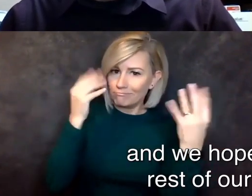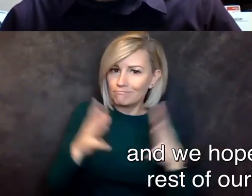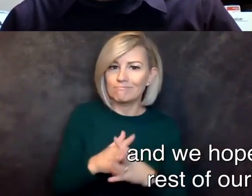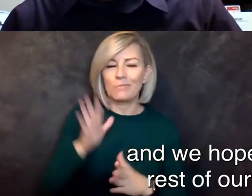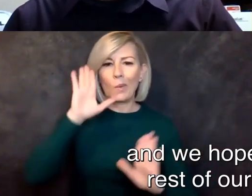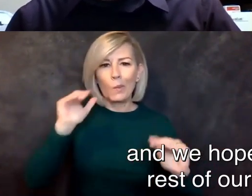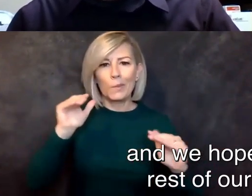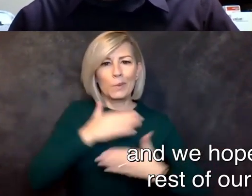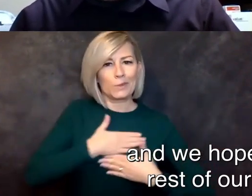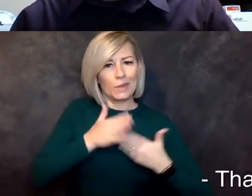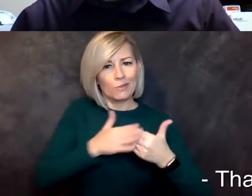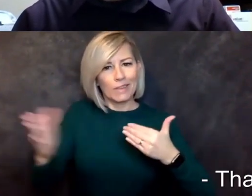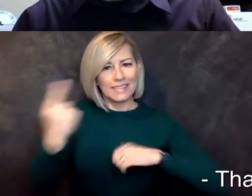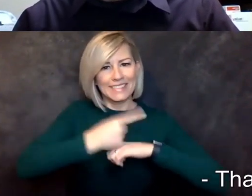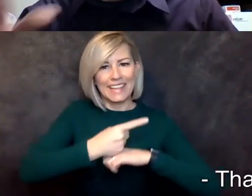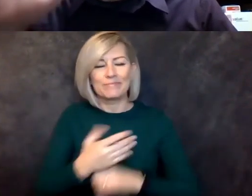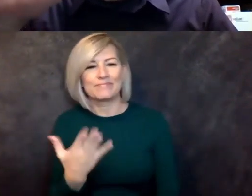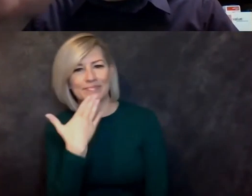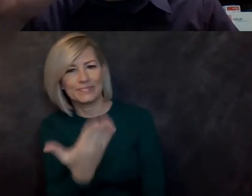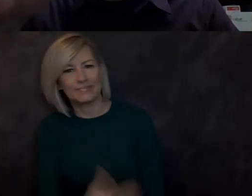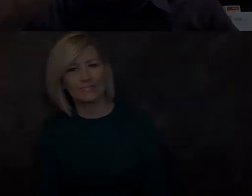our event today. Thank you.